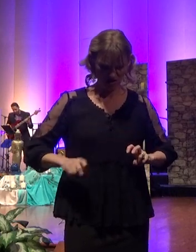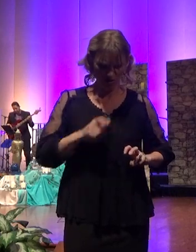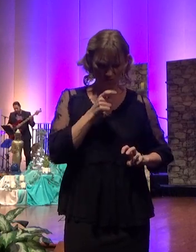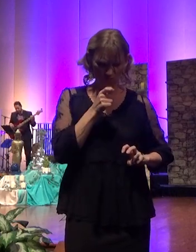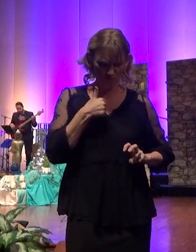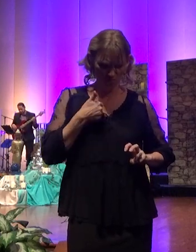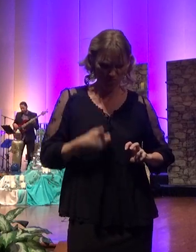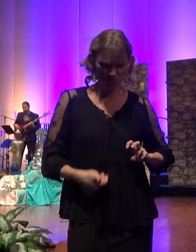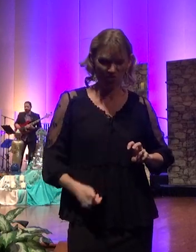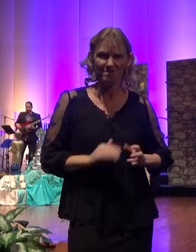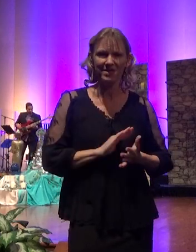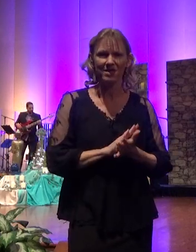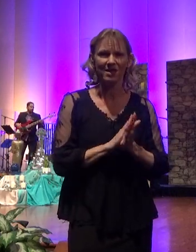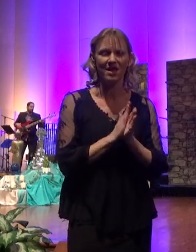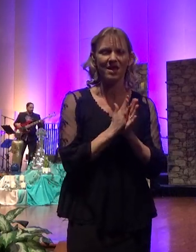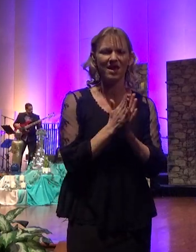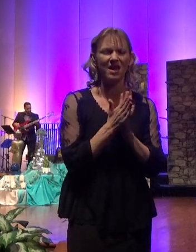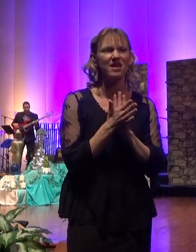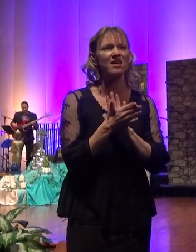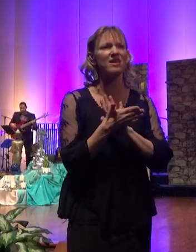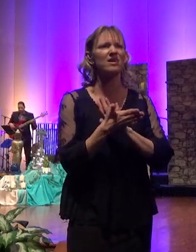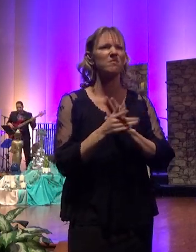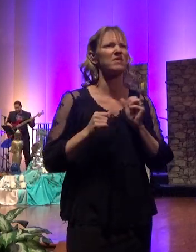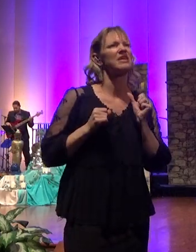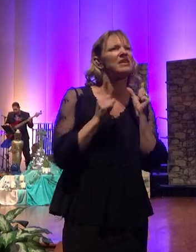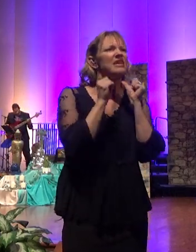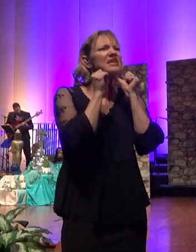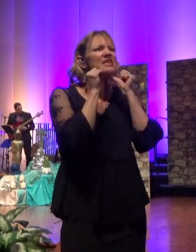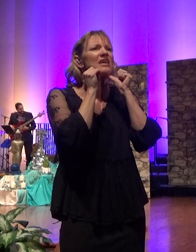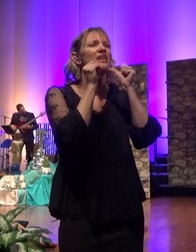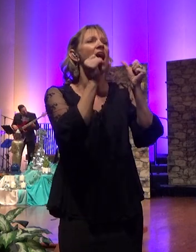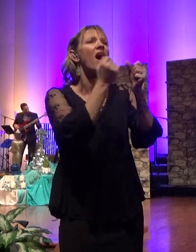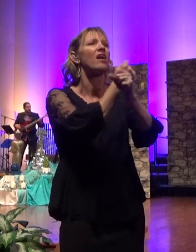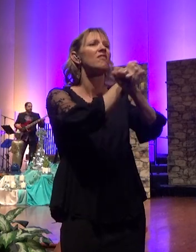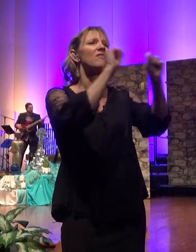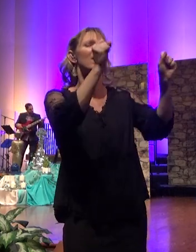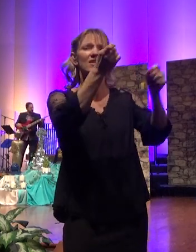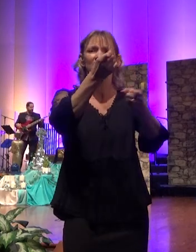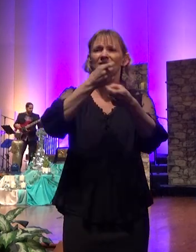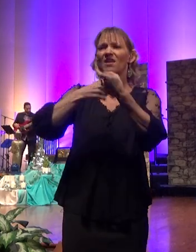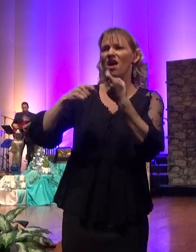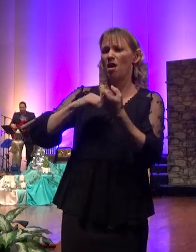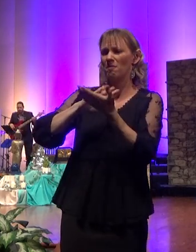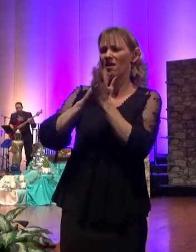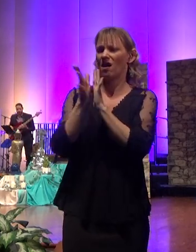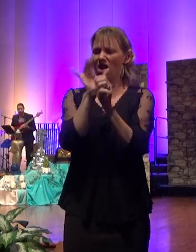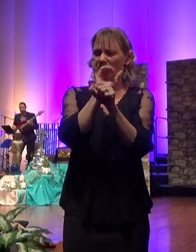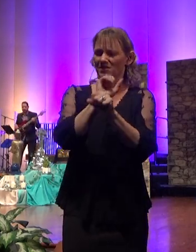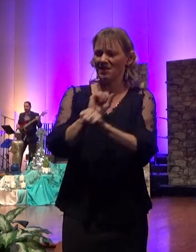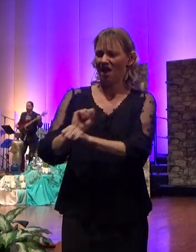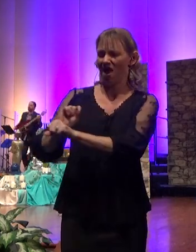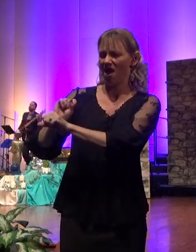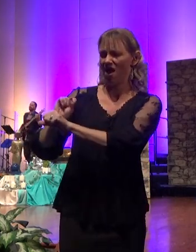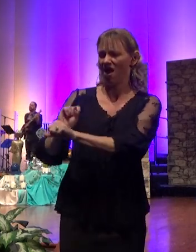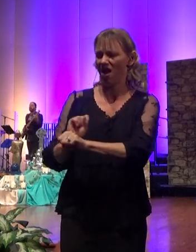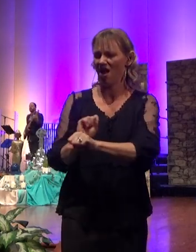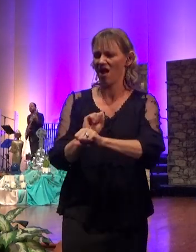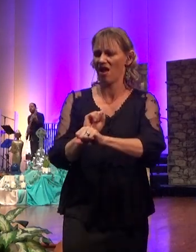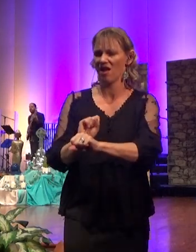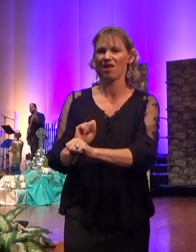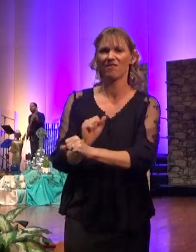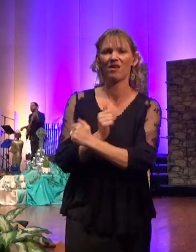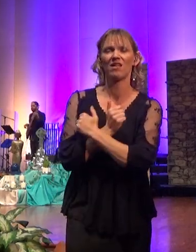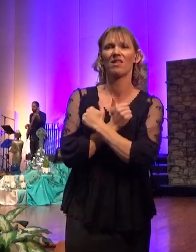become, denying my freedom and enslaving the love that was